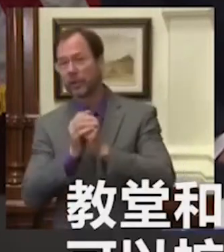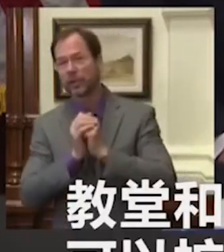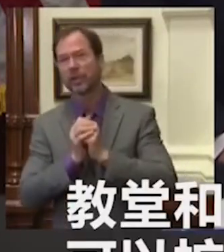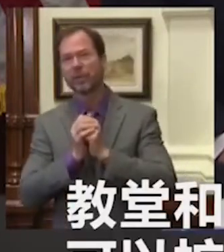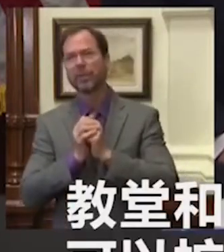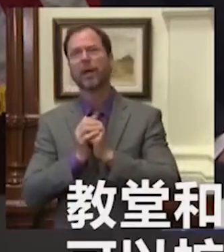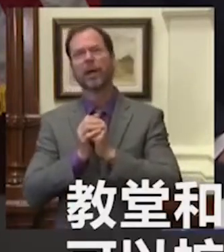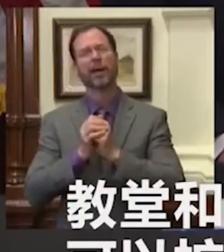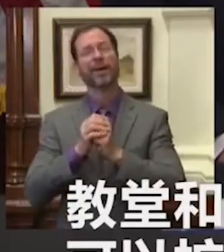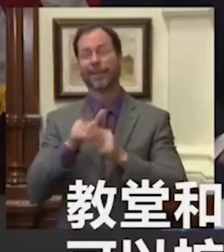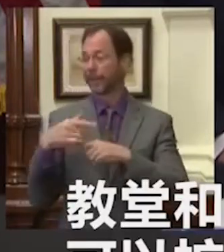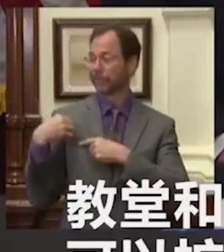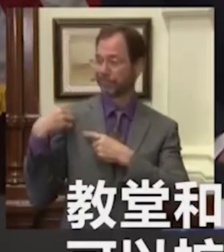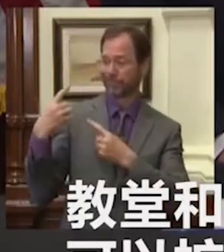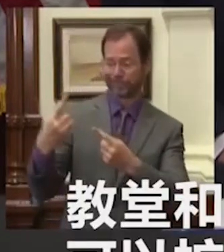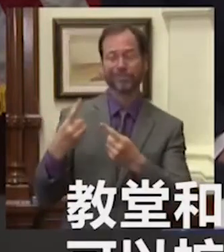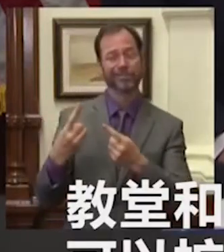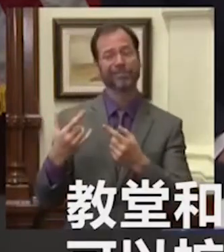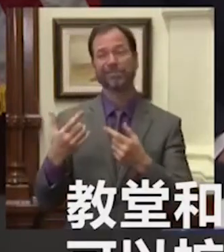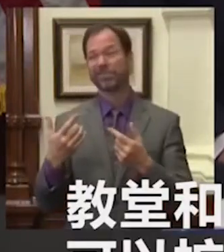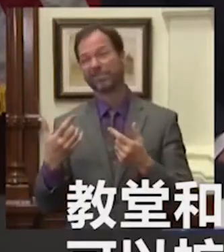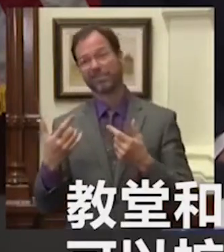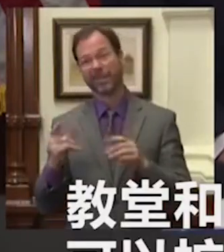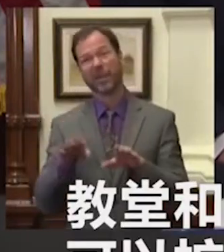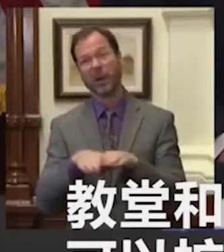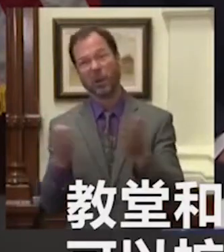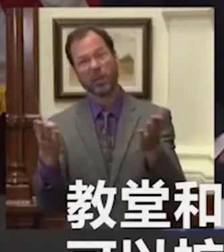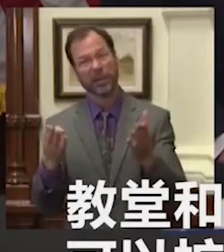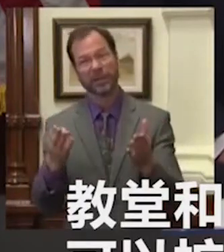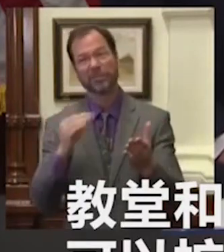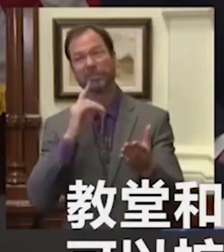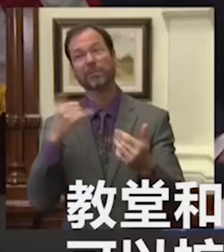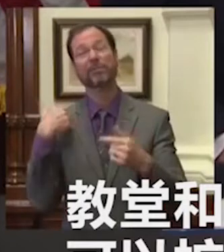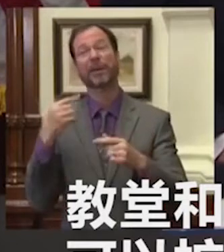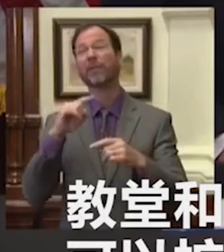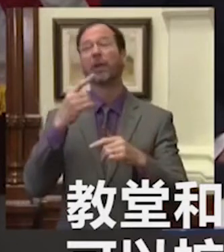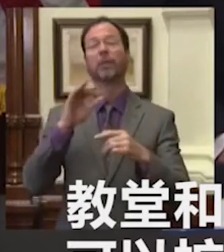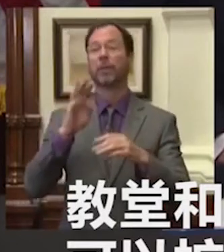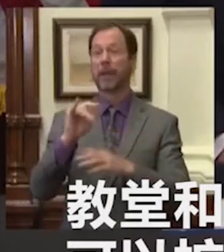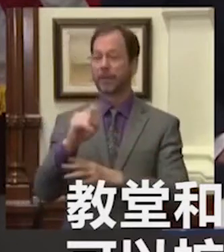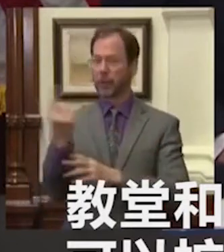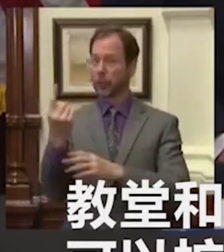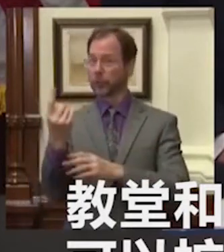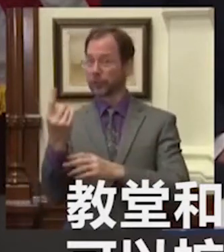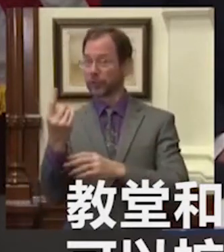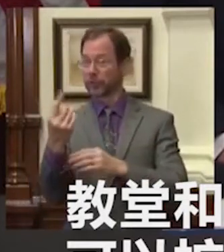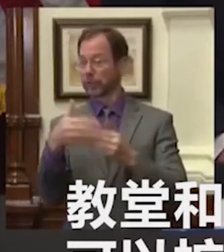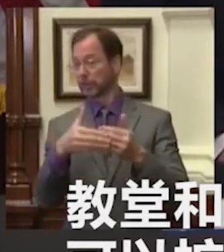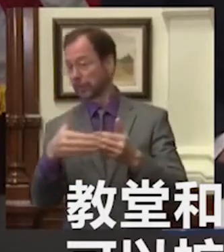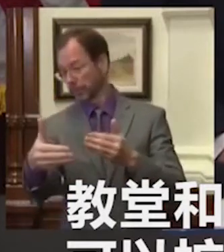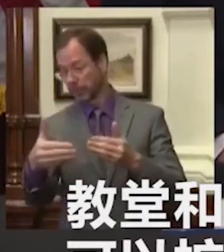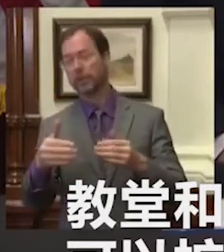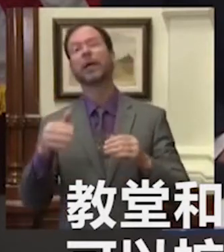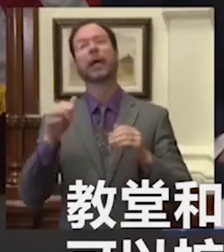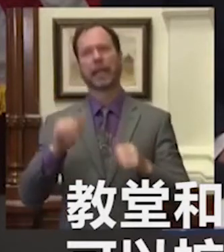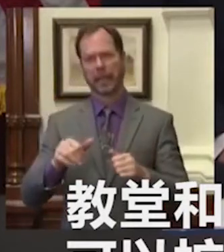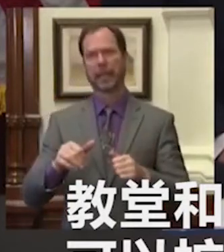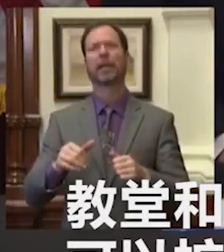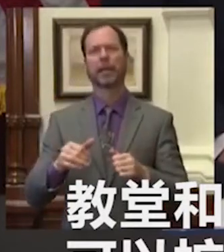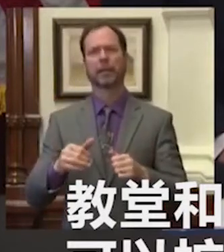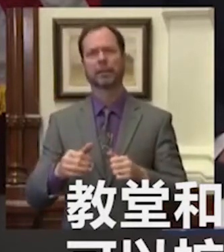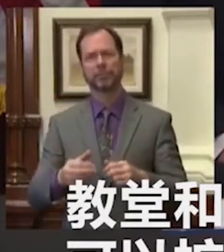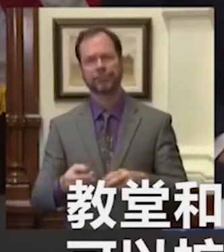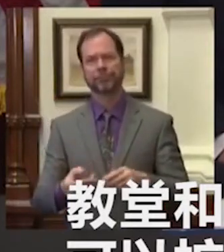were kept open under the existing executive order. But effective May the 1st, they will be able to expand